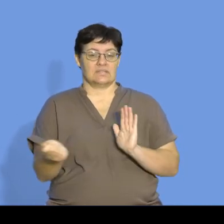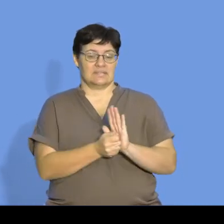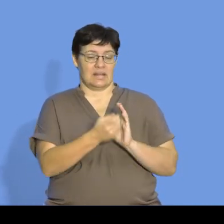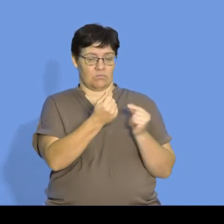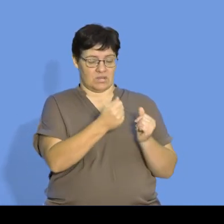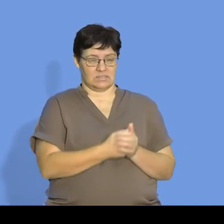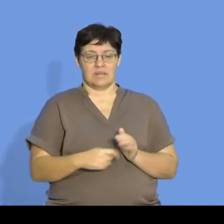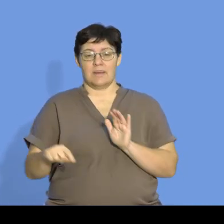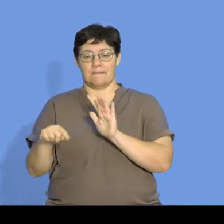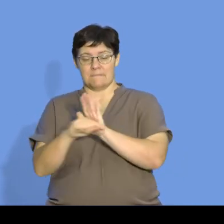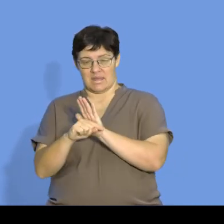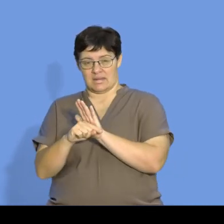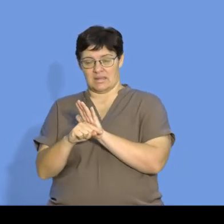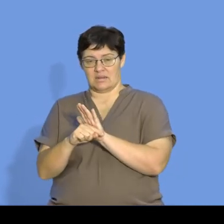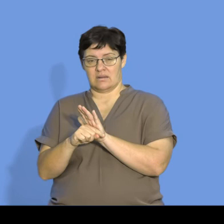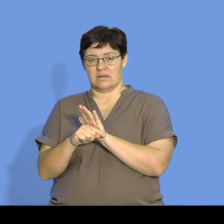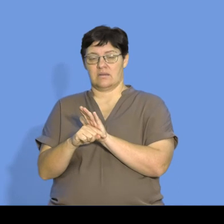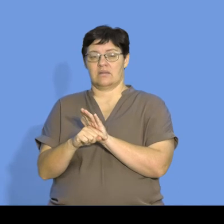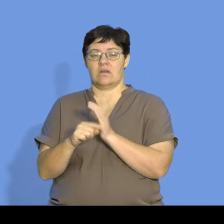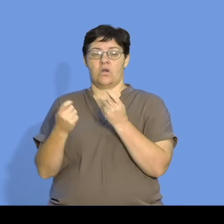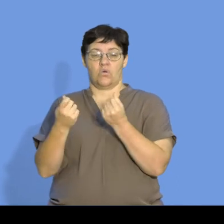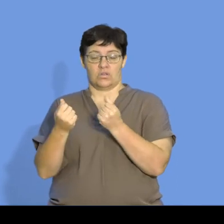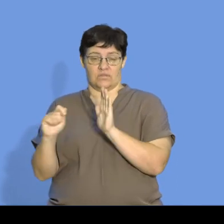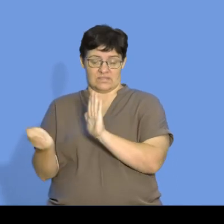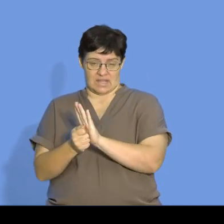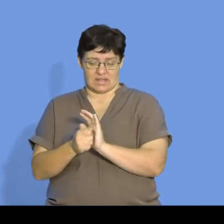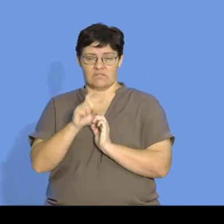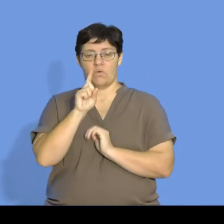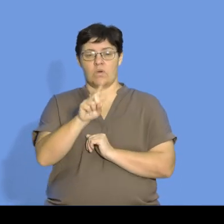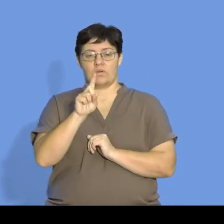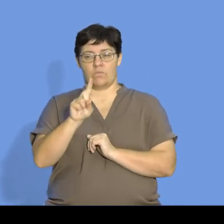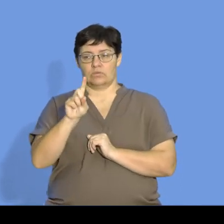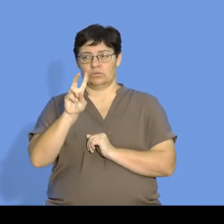right, which is your selling price, minus your cost of sales of